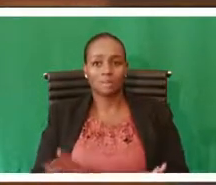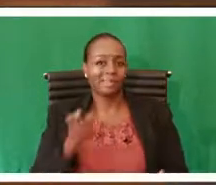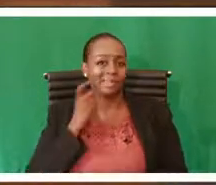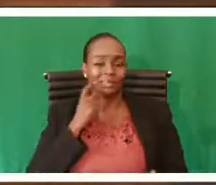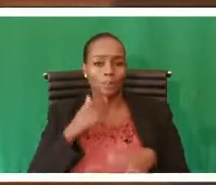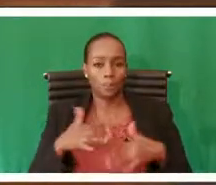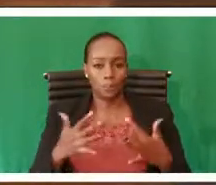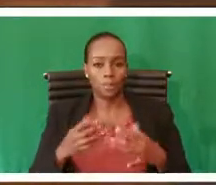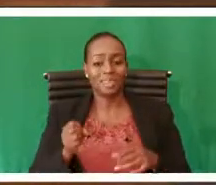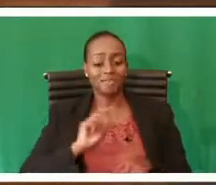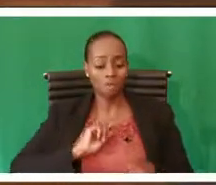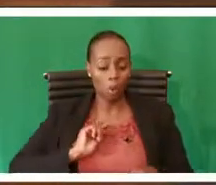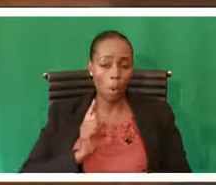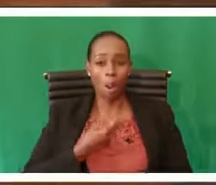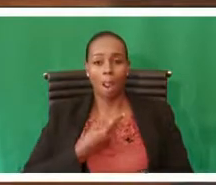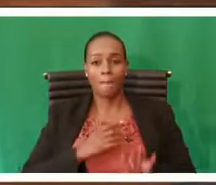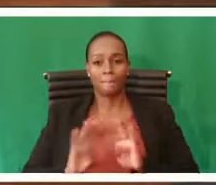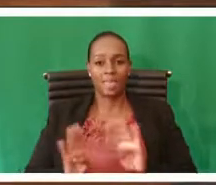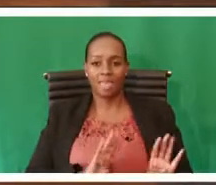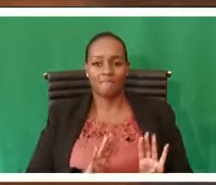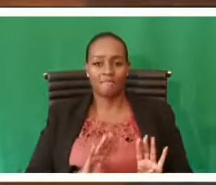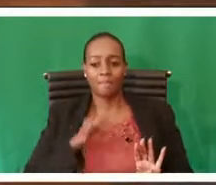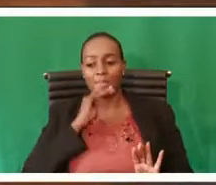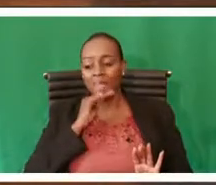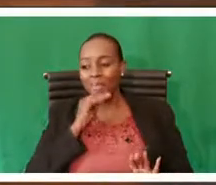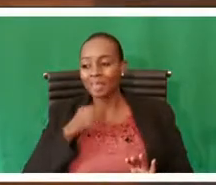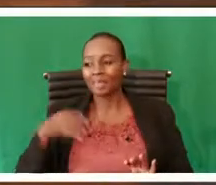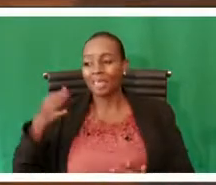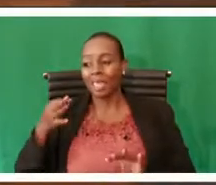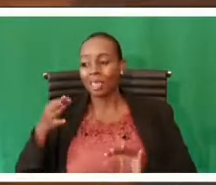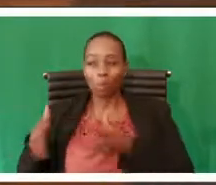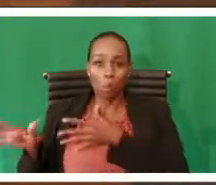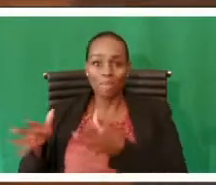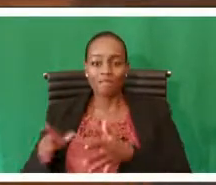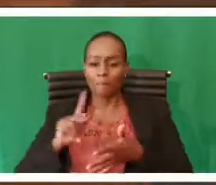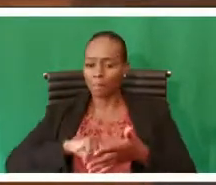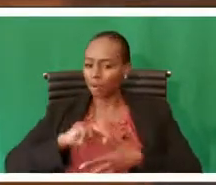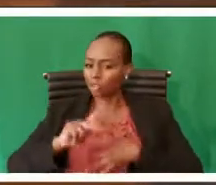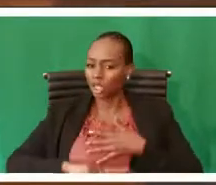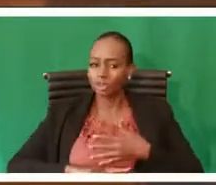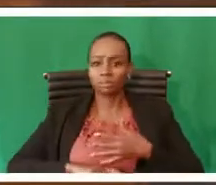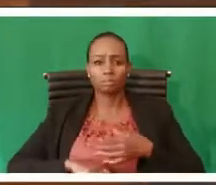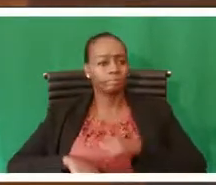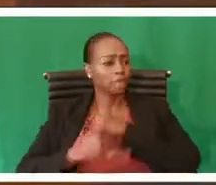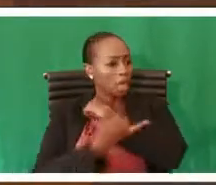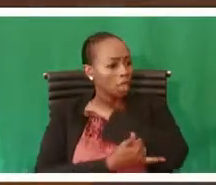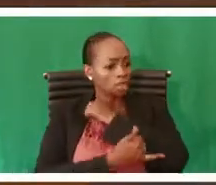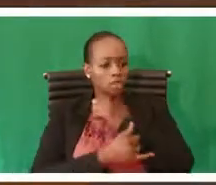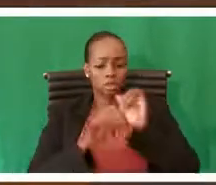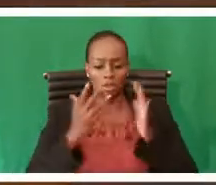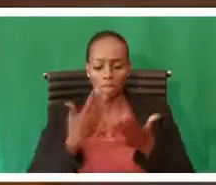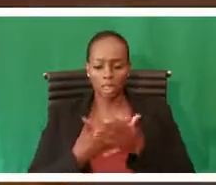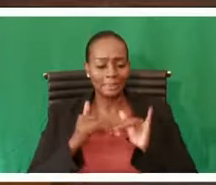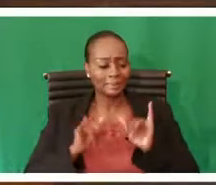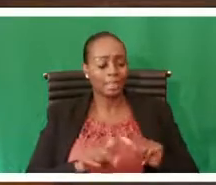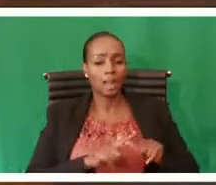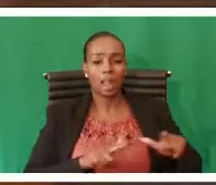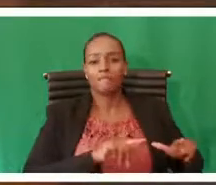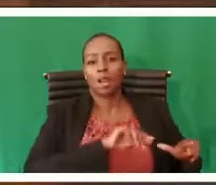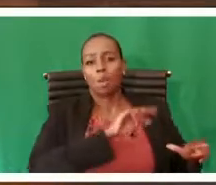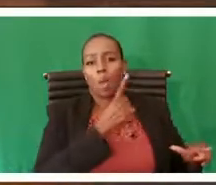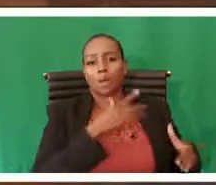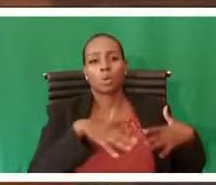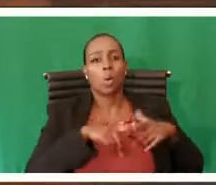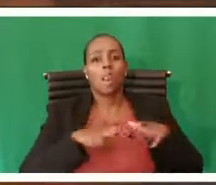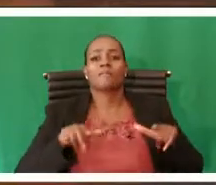behave, the third wave might not be there, our projects will run, the country might remain at level one or level two,